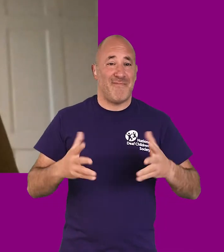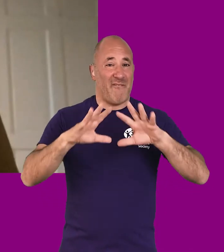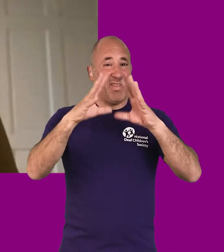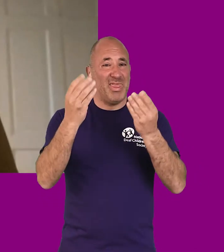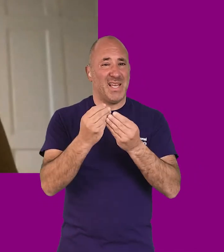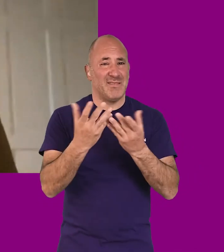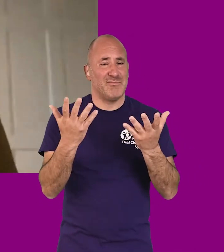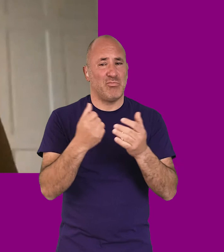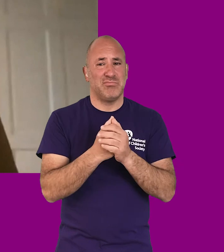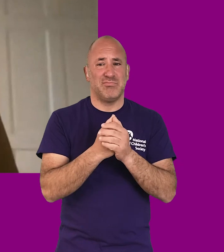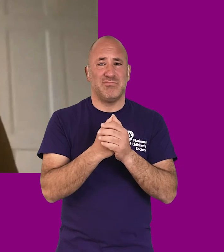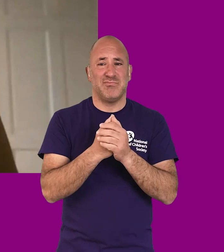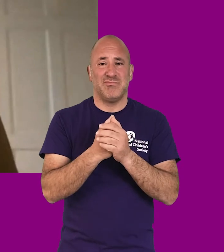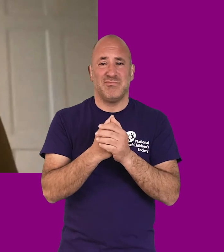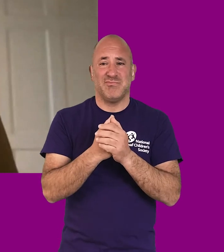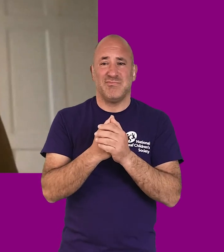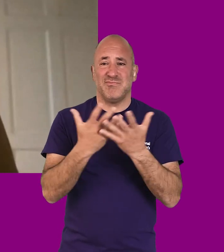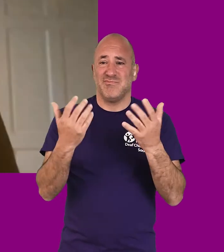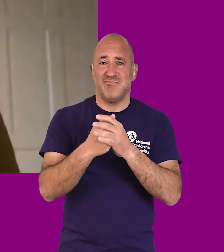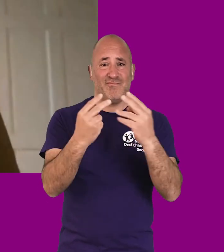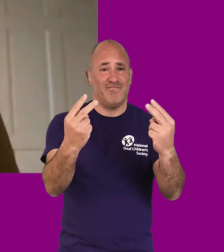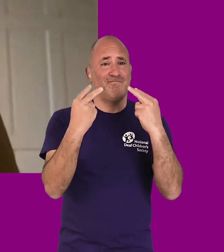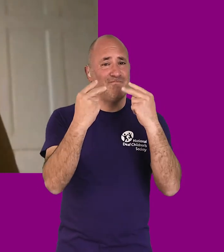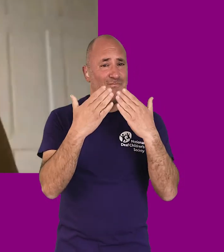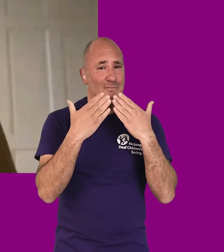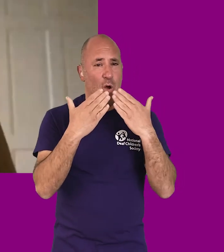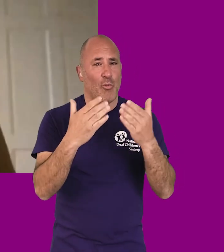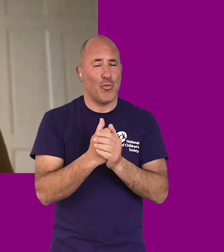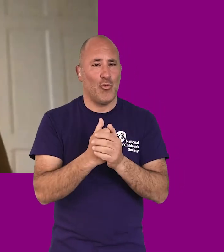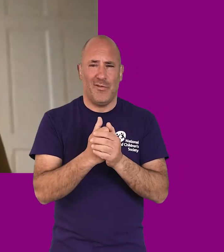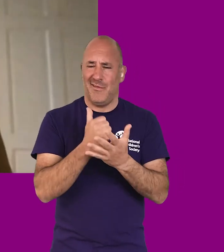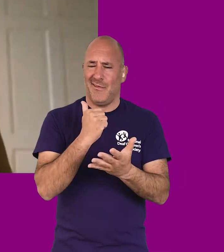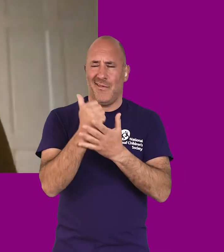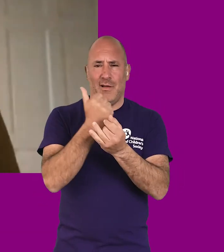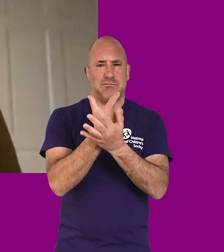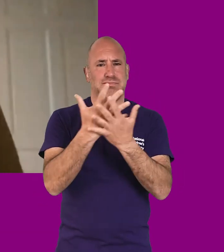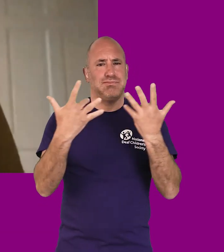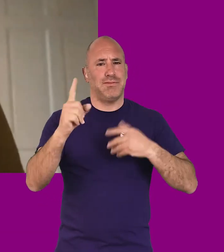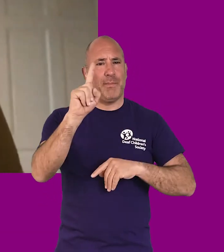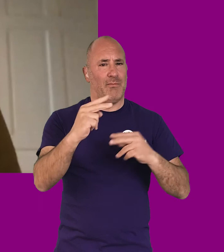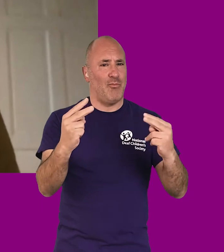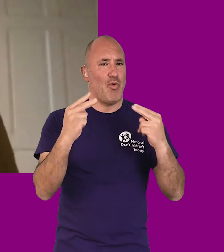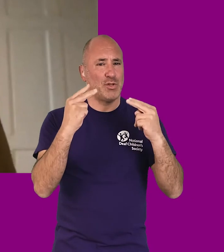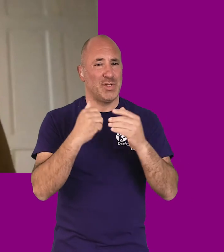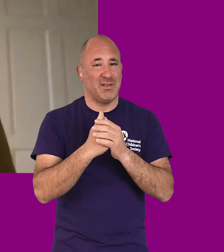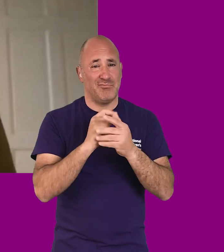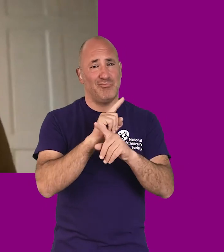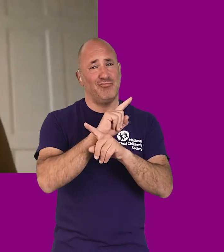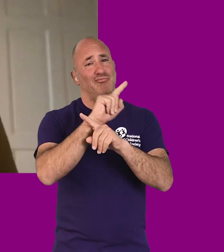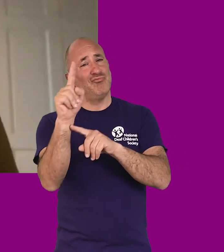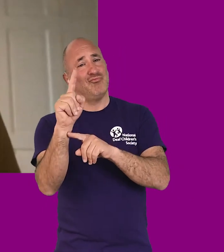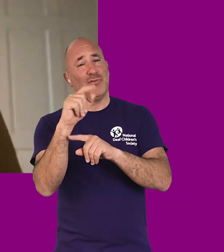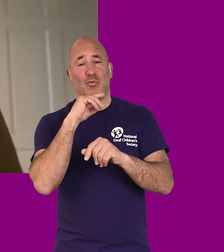That's everything. So thank you all for attending. It's been great to have so many people